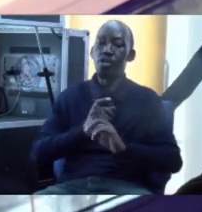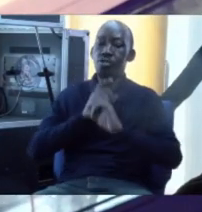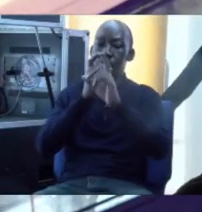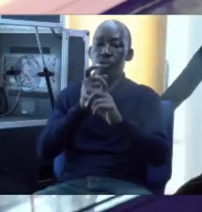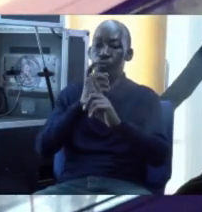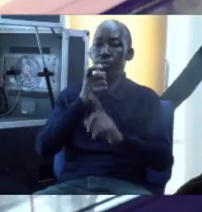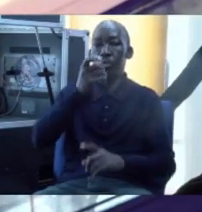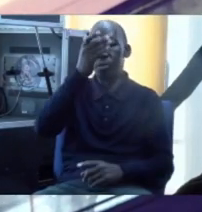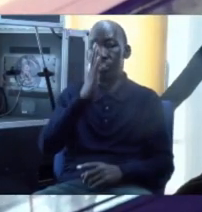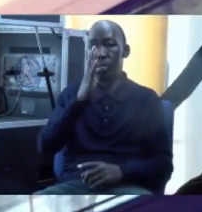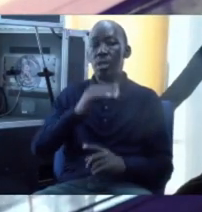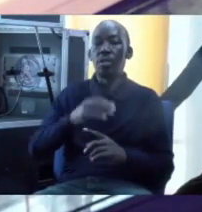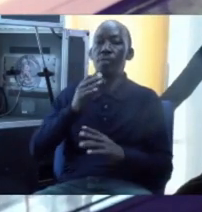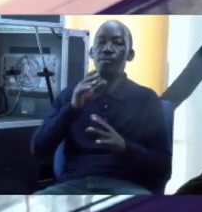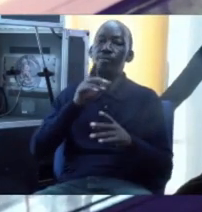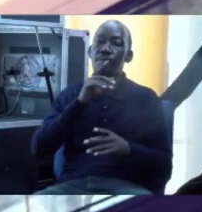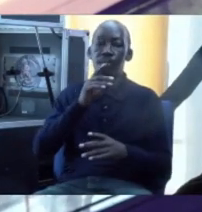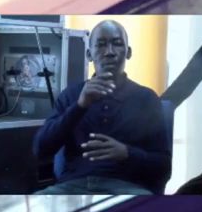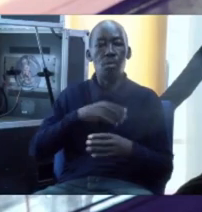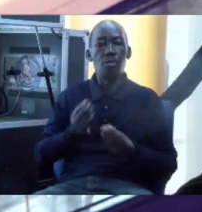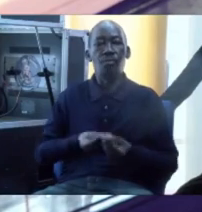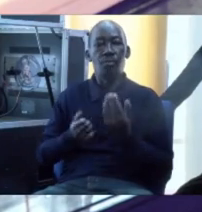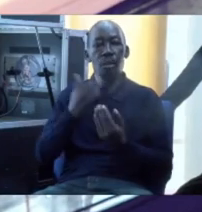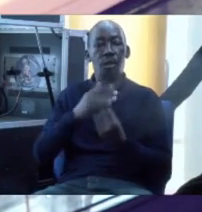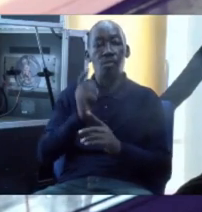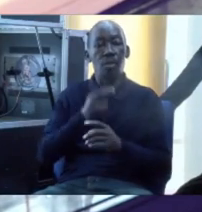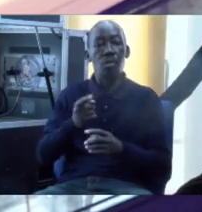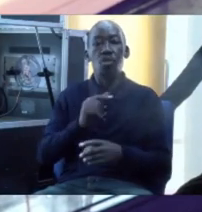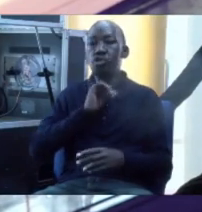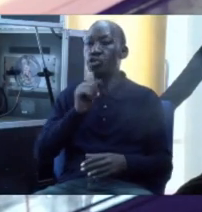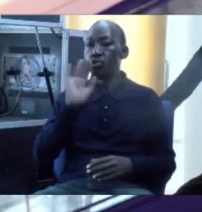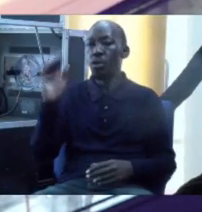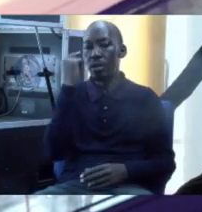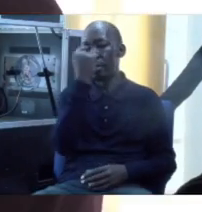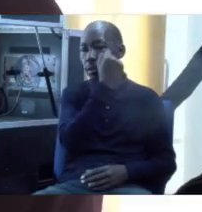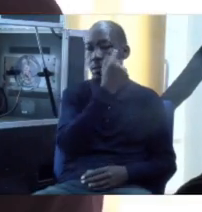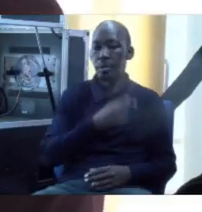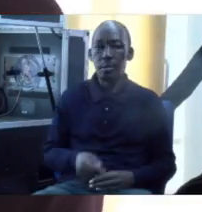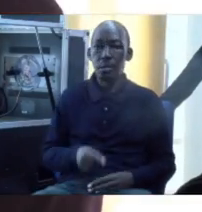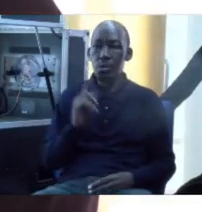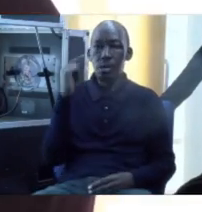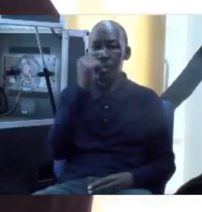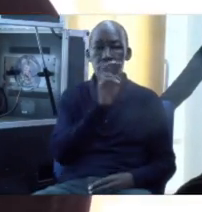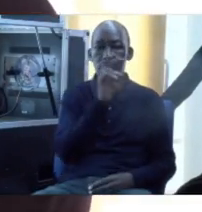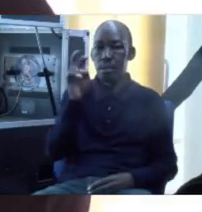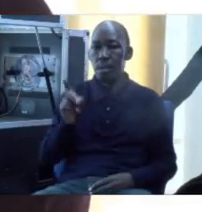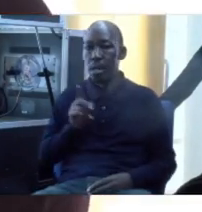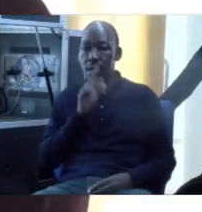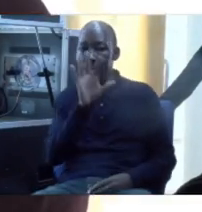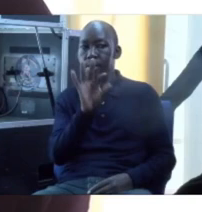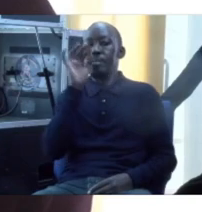God and is a favor from na kibali kutoka kwa Mungu. Si macho yako. It's not your eyes. Niliangalia